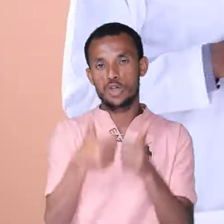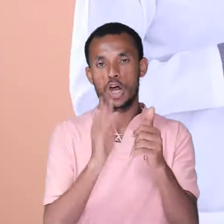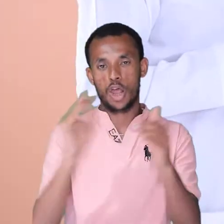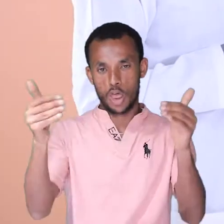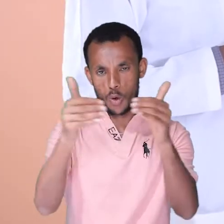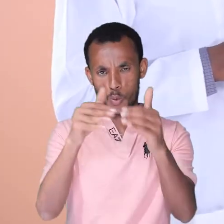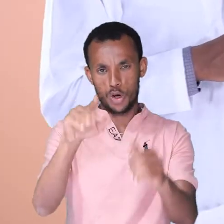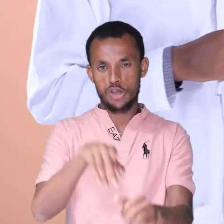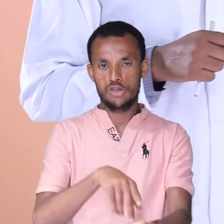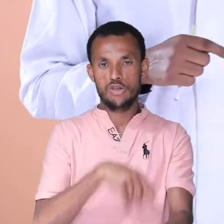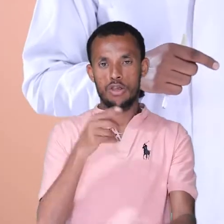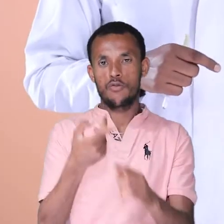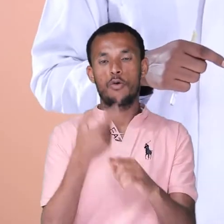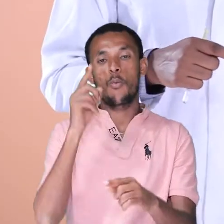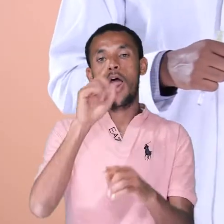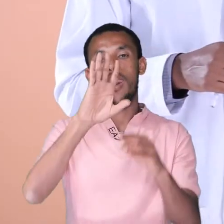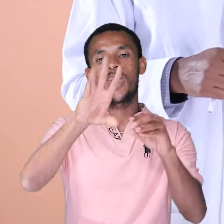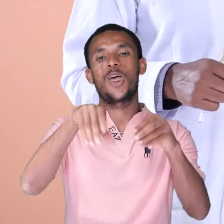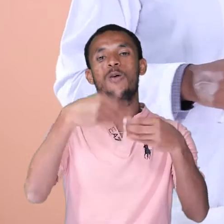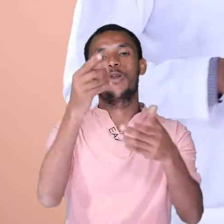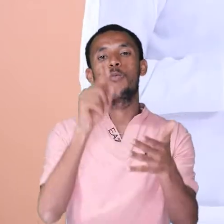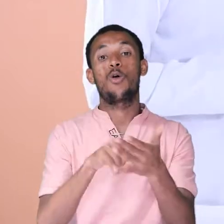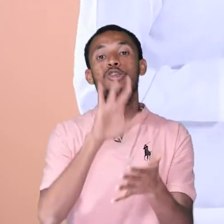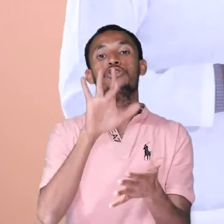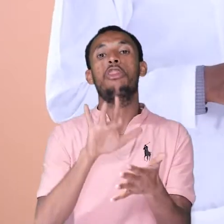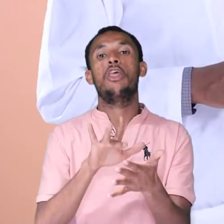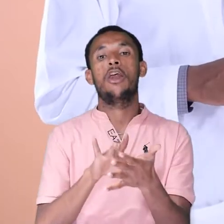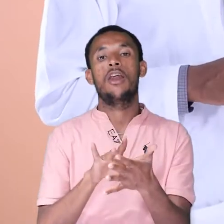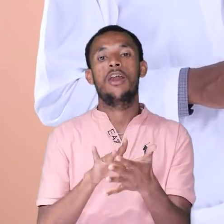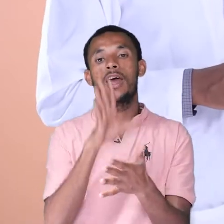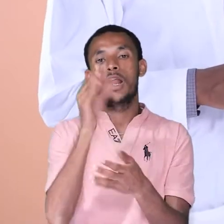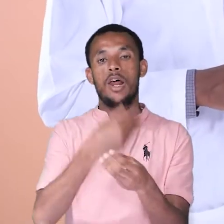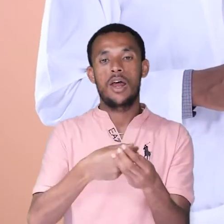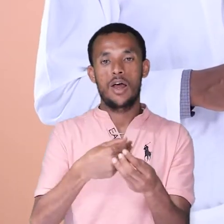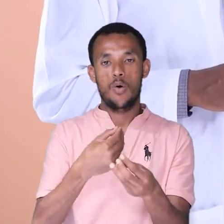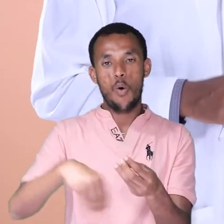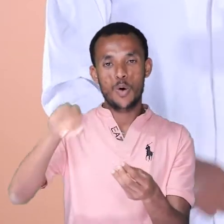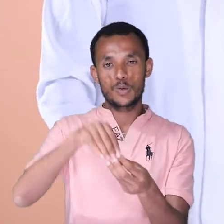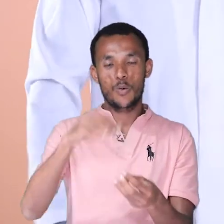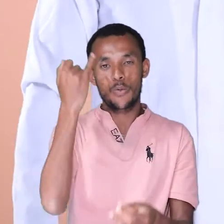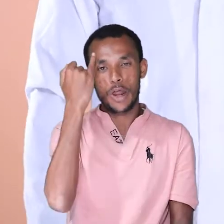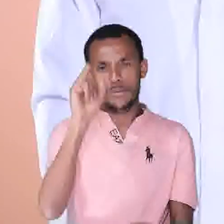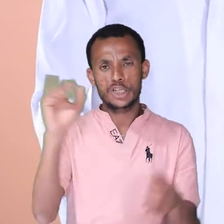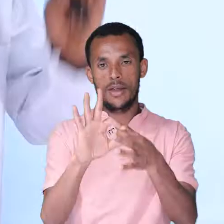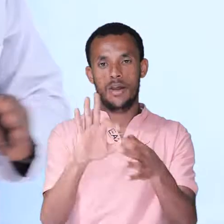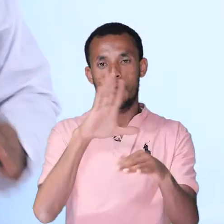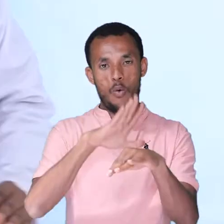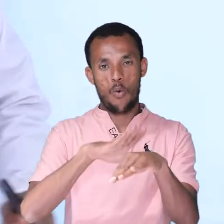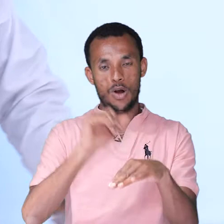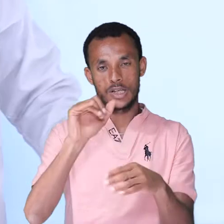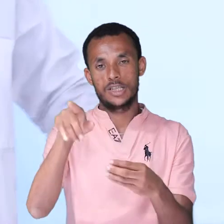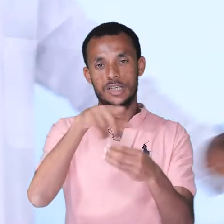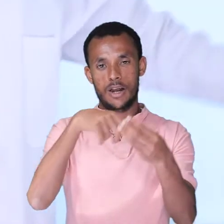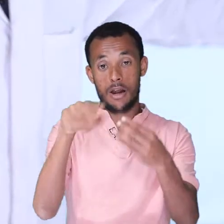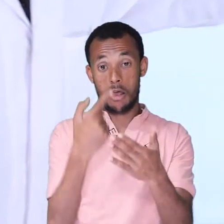equidistant from one given point center, and also terms related on